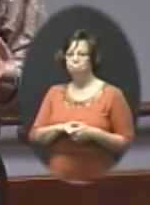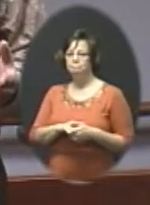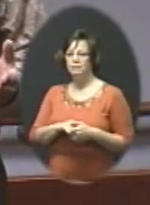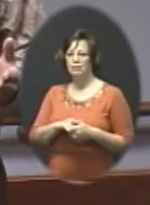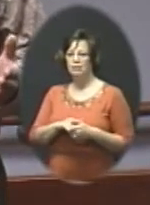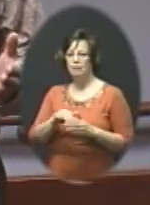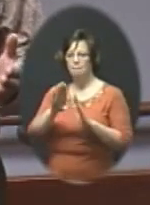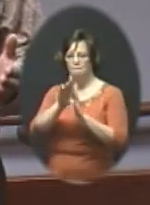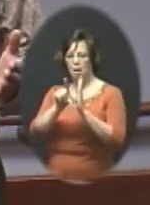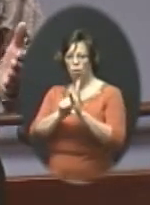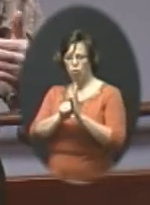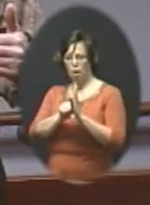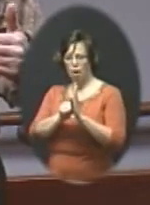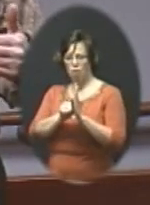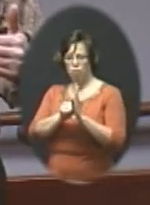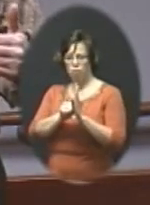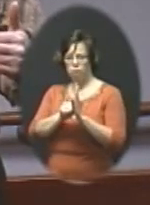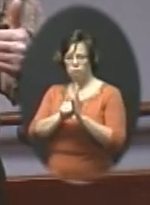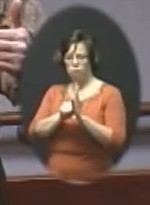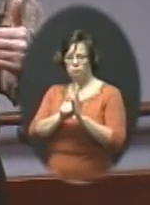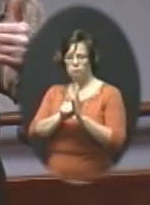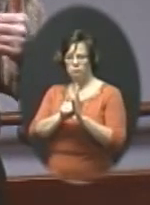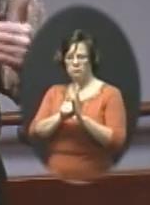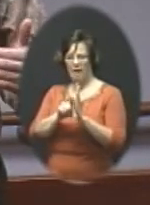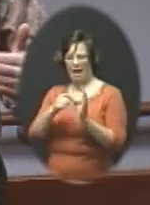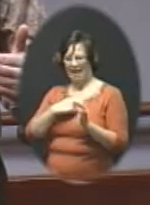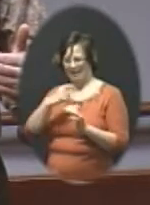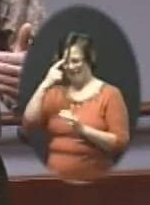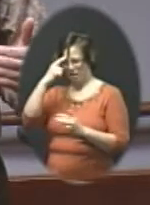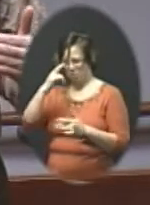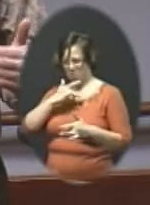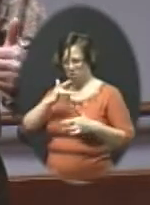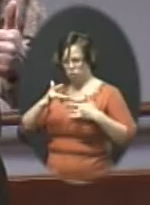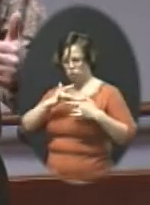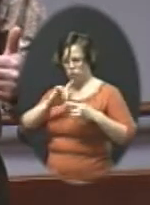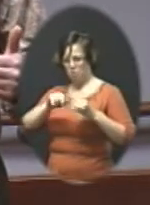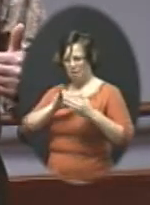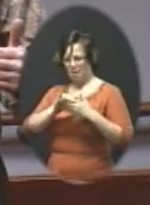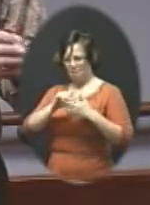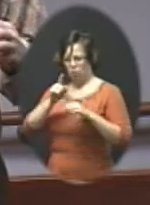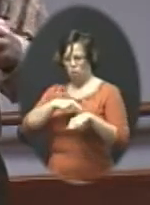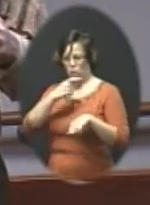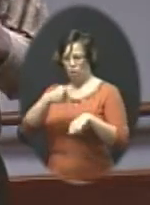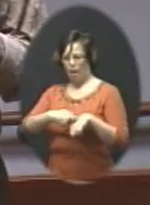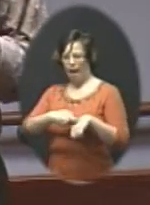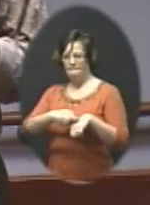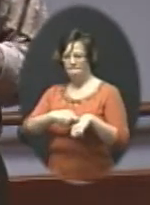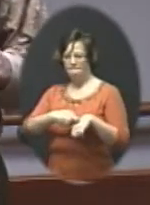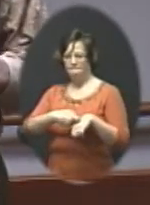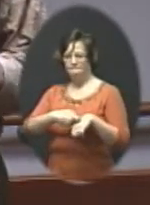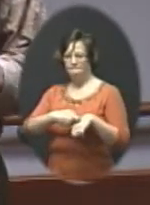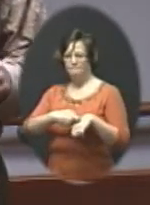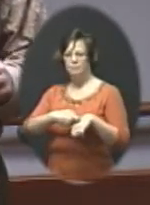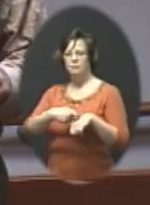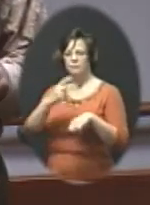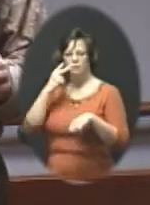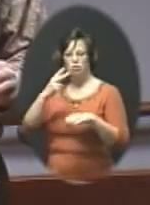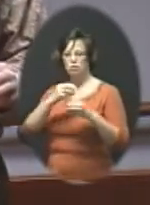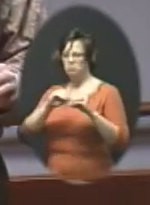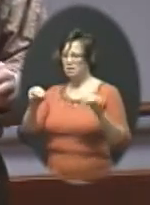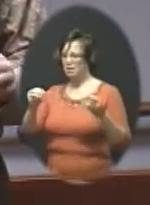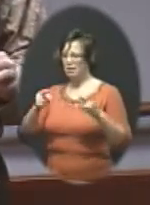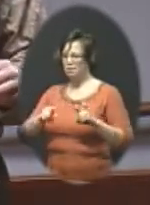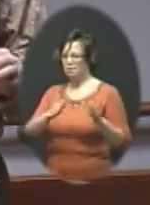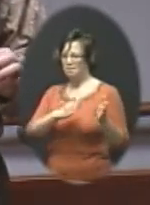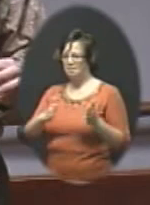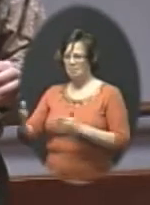The background, we've, I think, been concerned about this issue for a long time and saw that there was nothing going on or